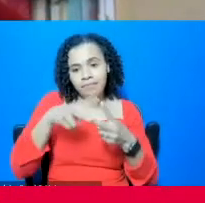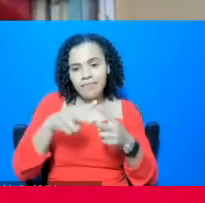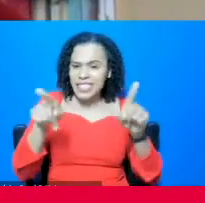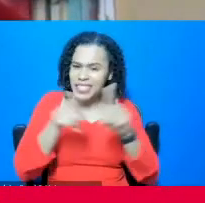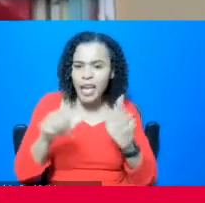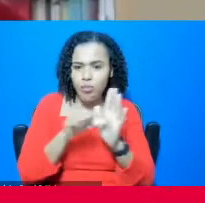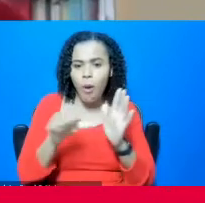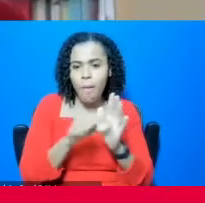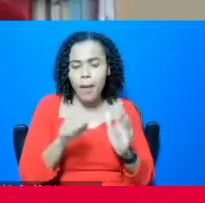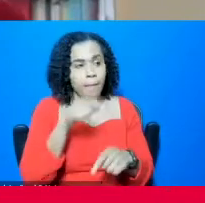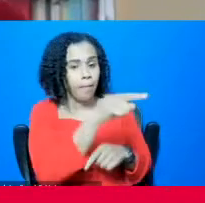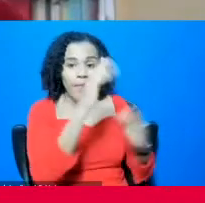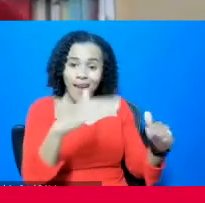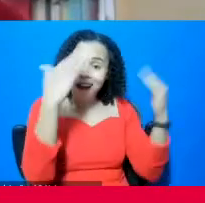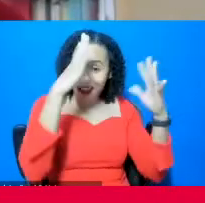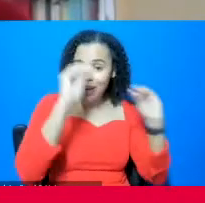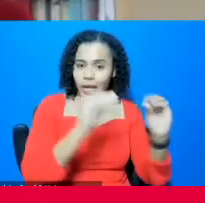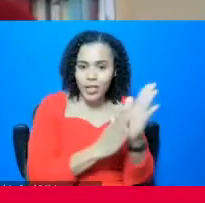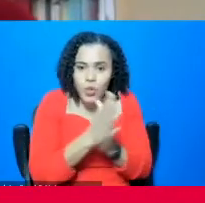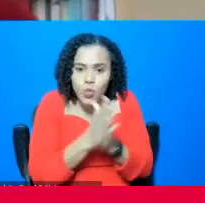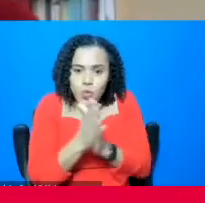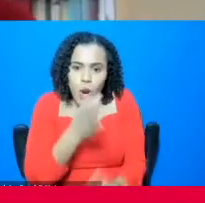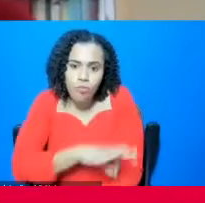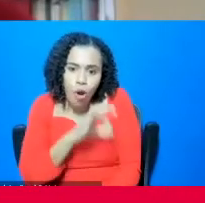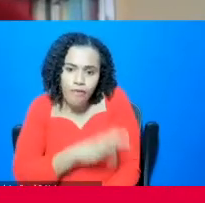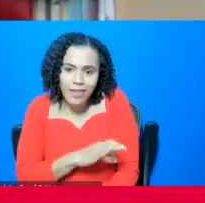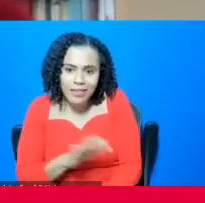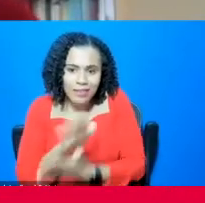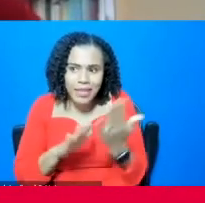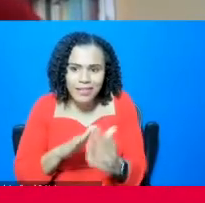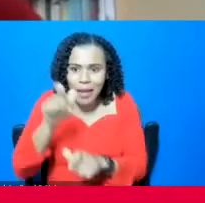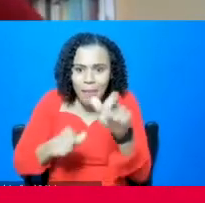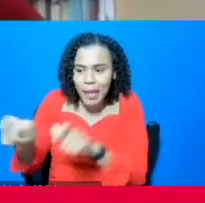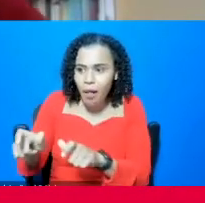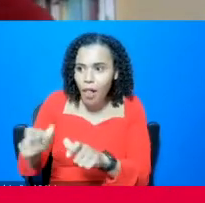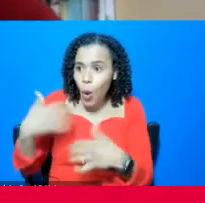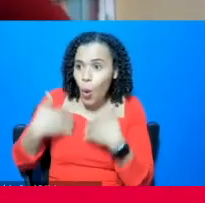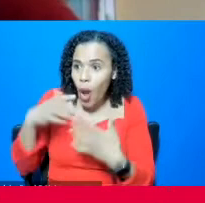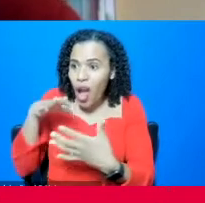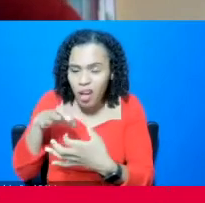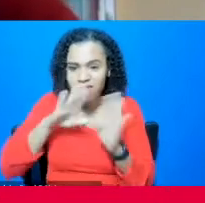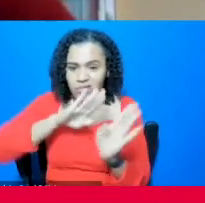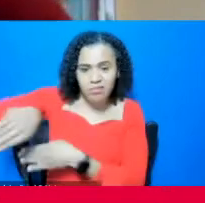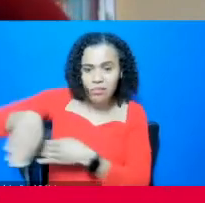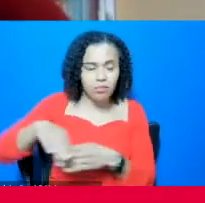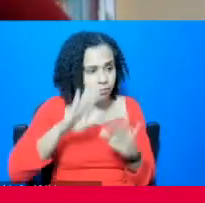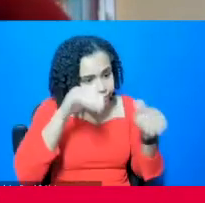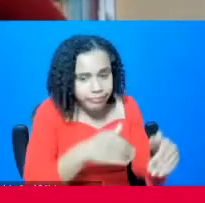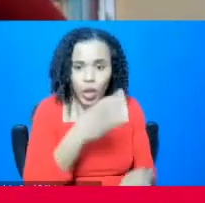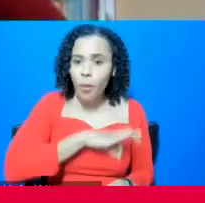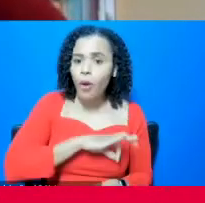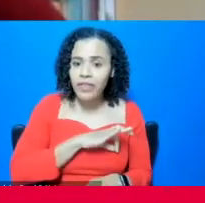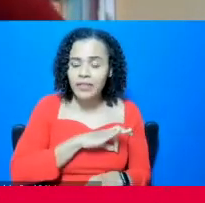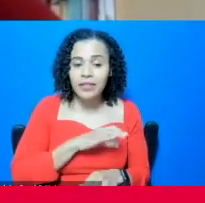education continues to prioritize profit over people. And now for a little bit of history. It's no secret that